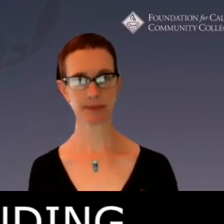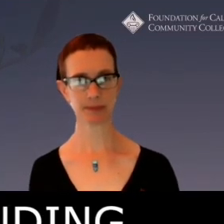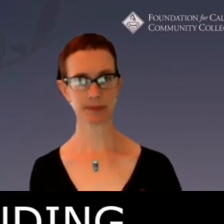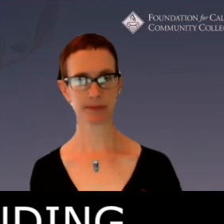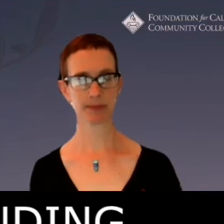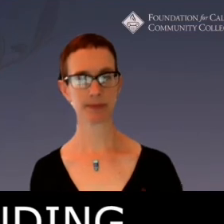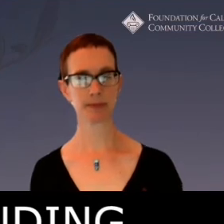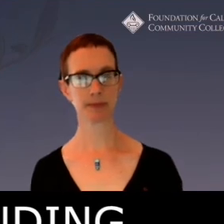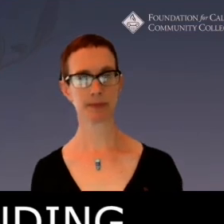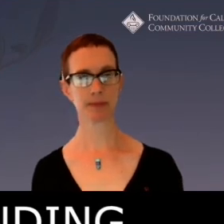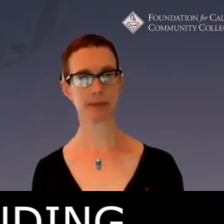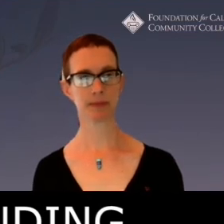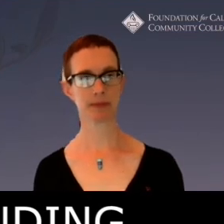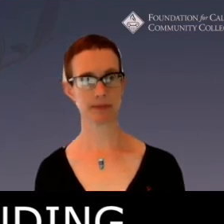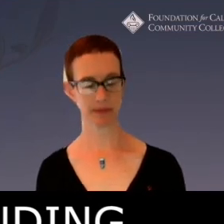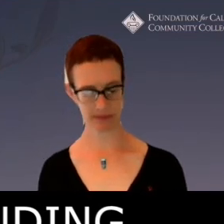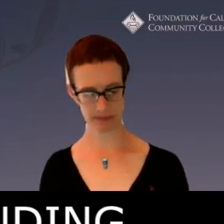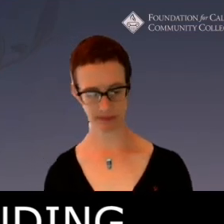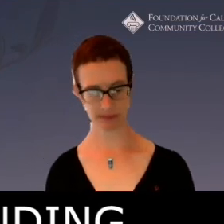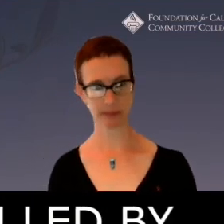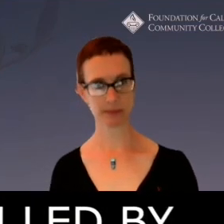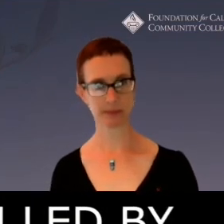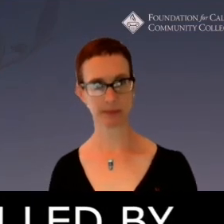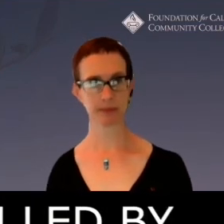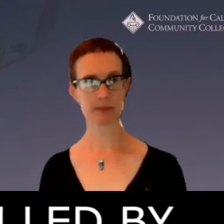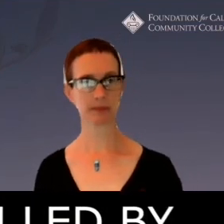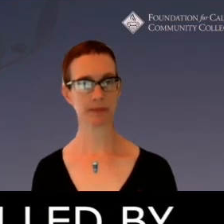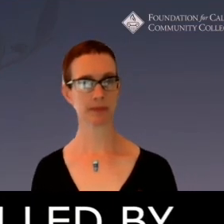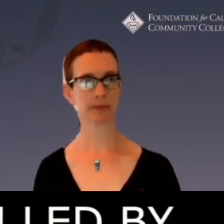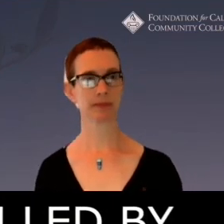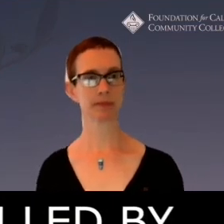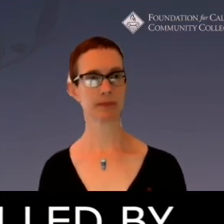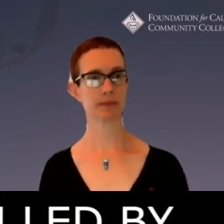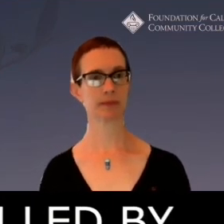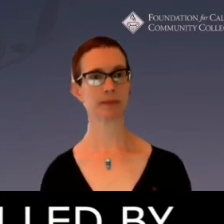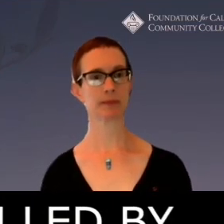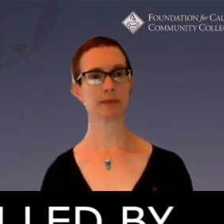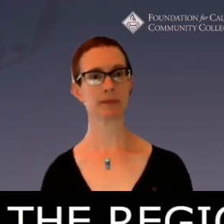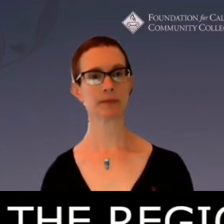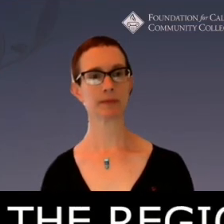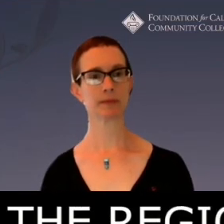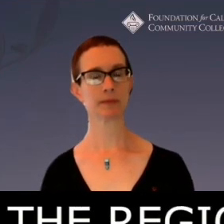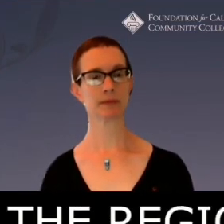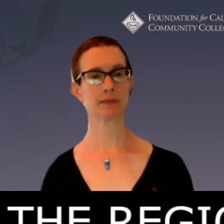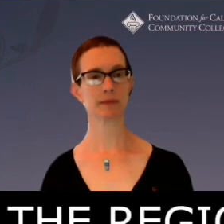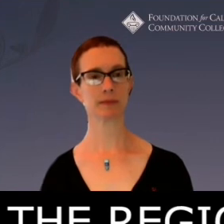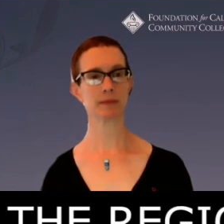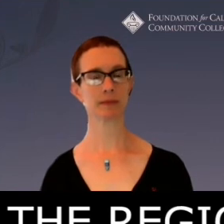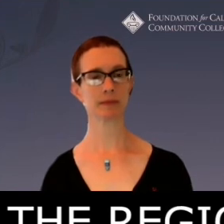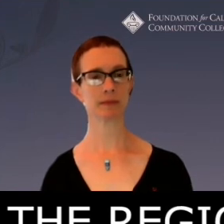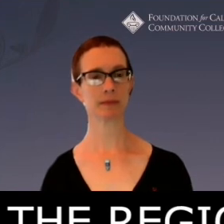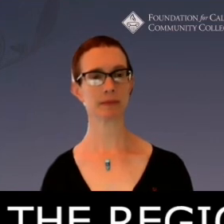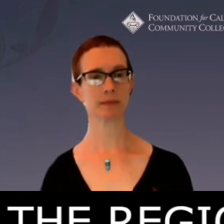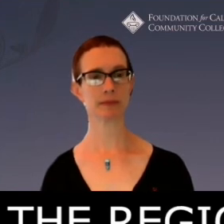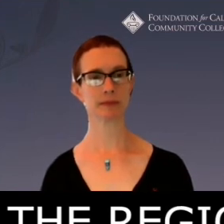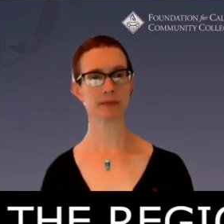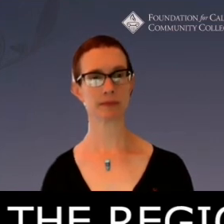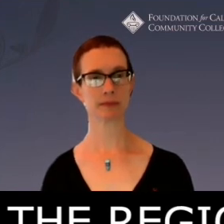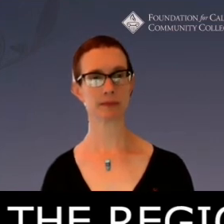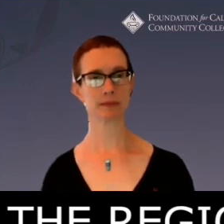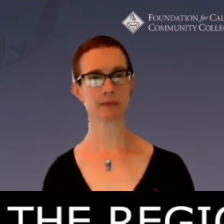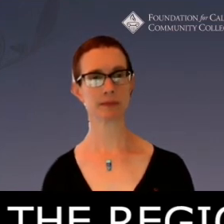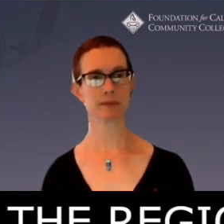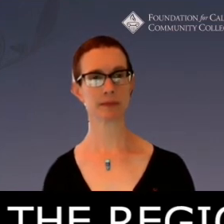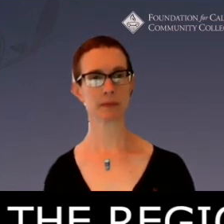by definitely a university in the region and in our pipeline, but that is a nonprofit.